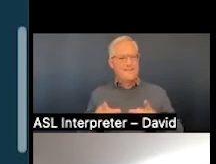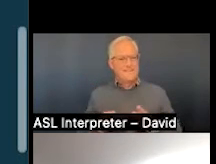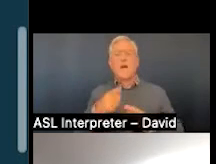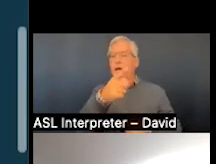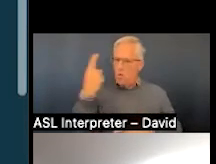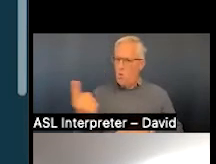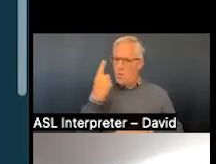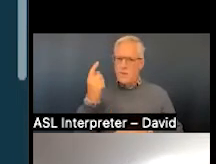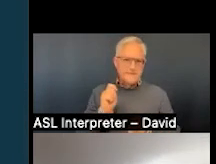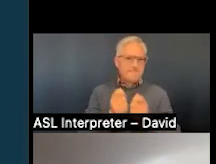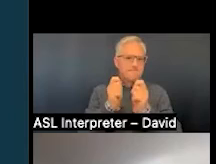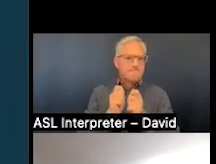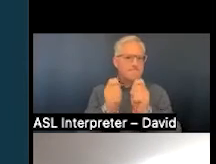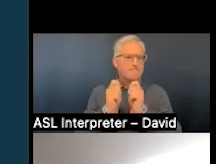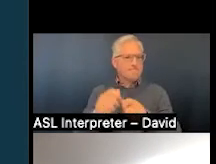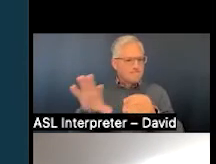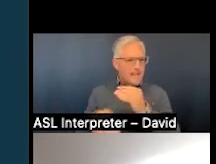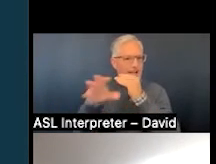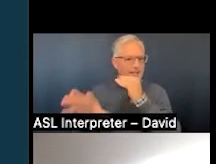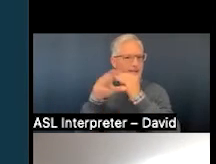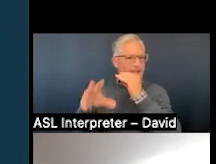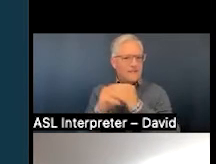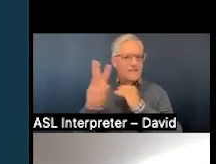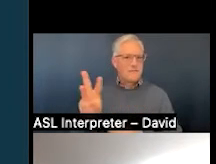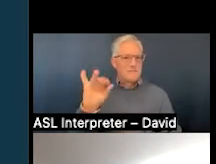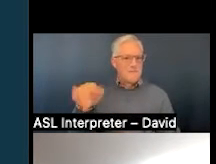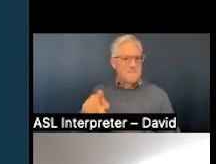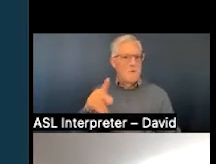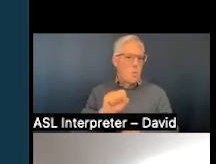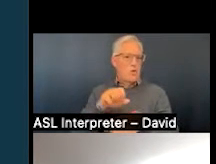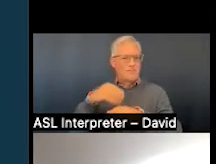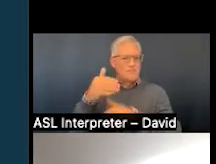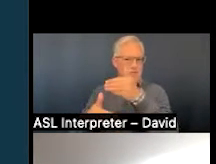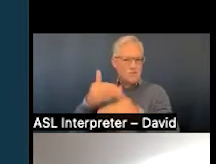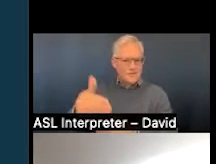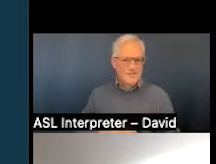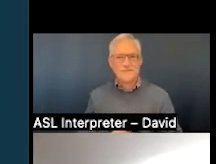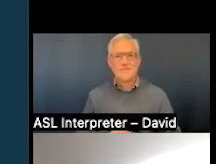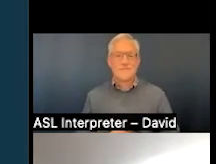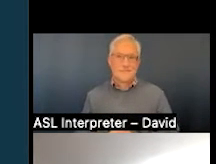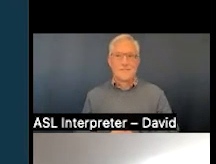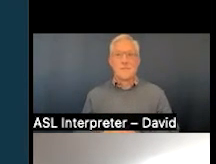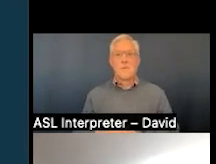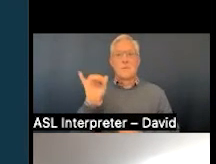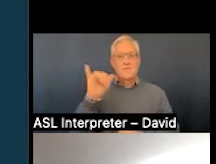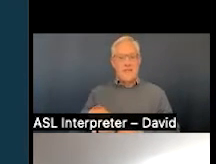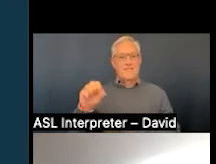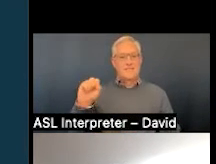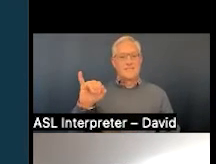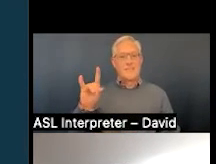as well. We'll be developing this and adding to it. So yeah, that's basically Sidecard.